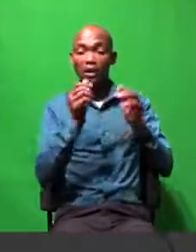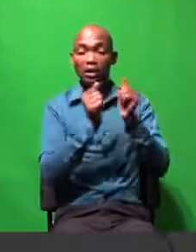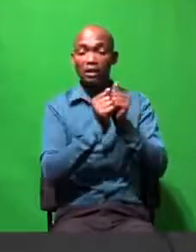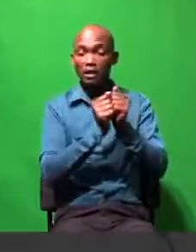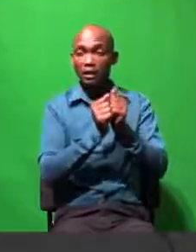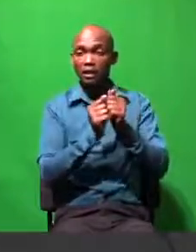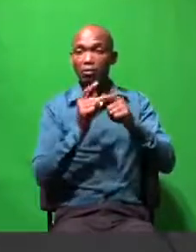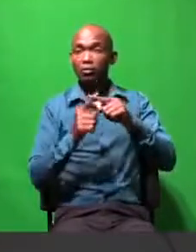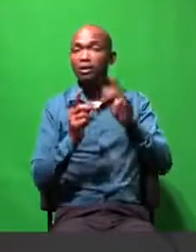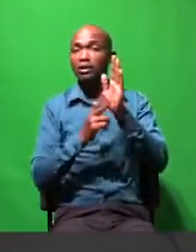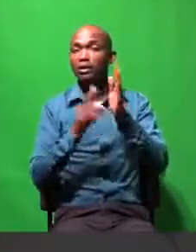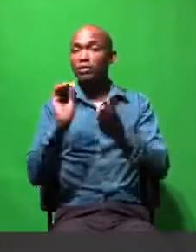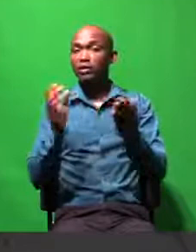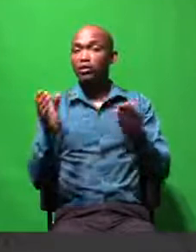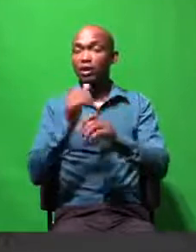the result is